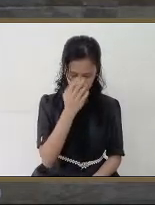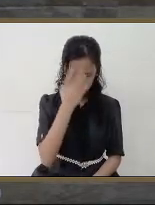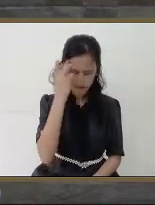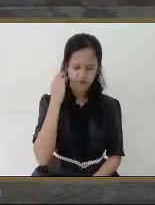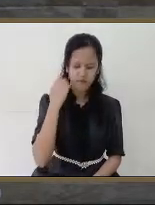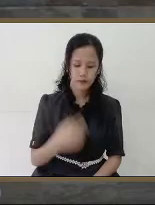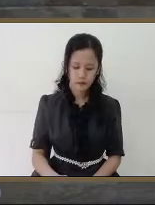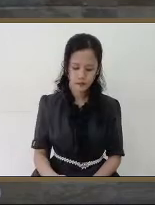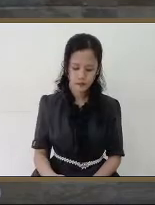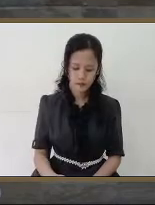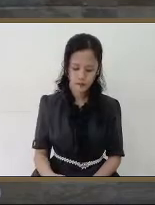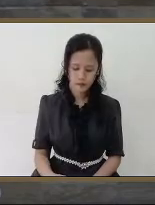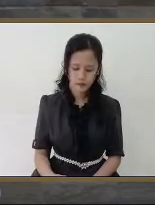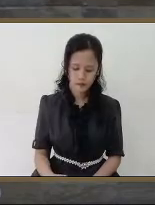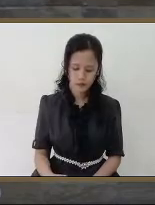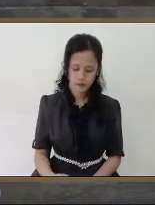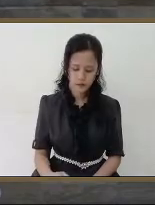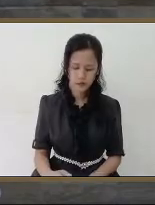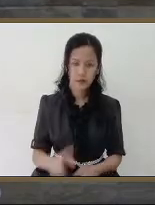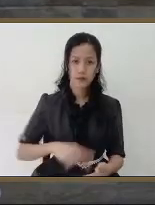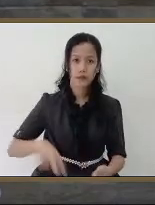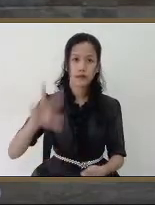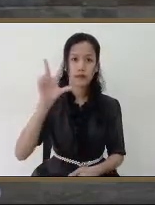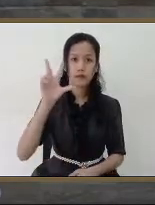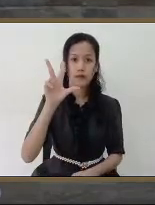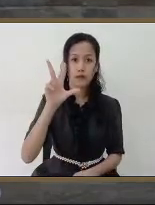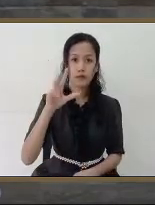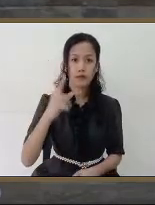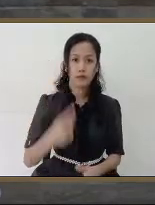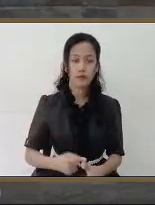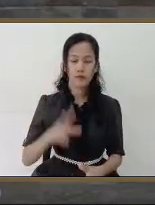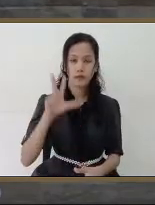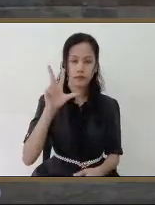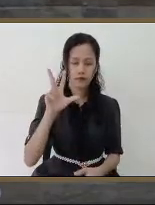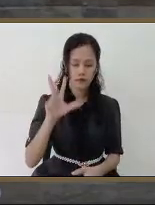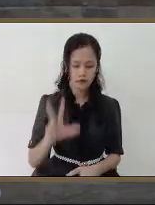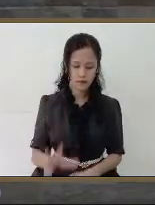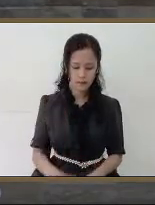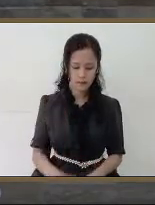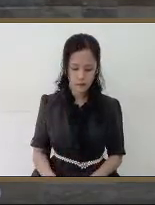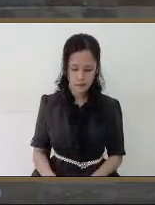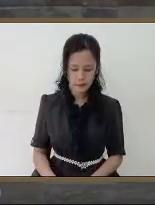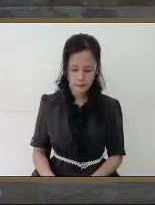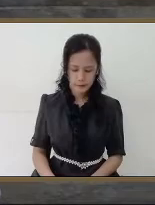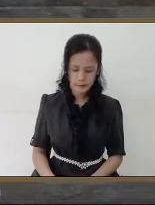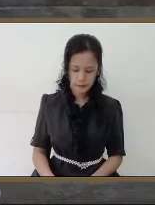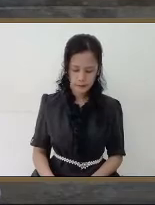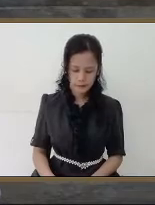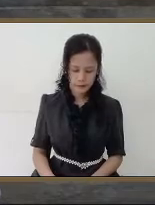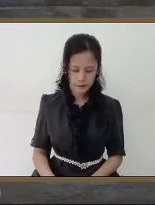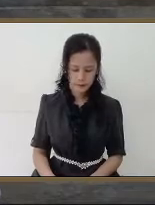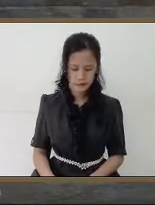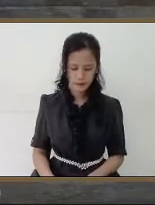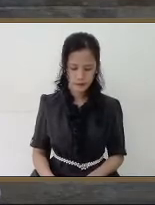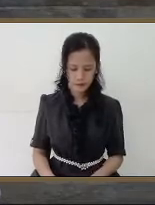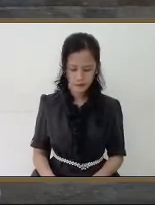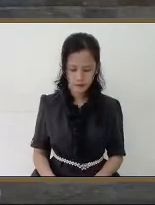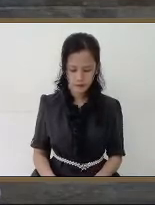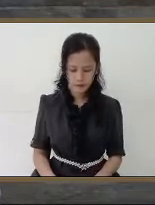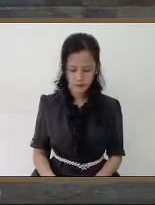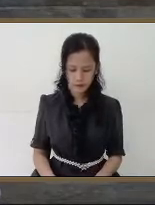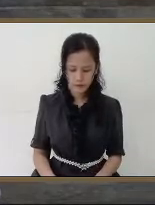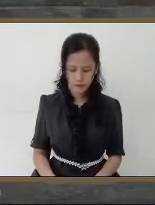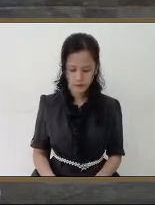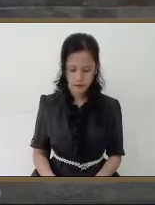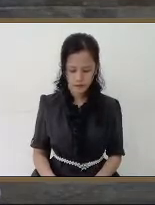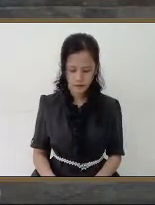Or I'll read verse number 3. And when I heard this thing, I rent my garment and my mantle and plucked off the hair of